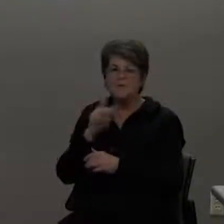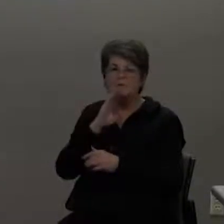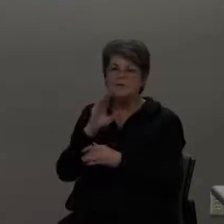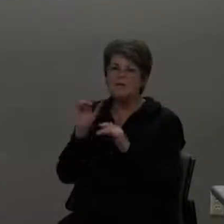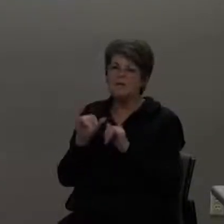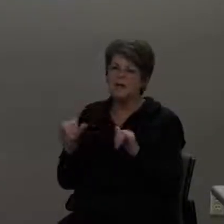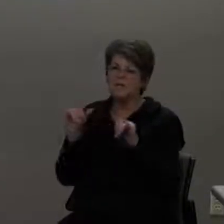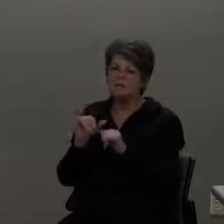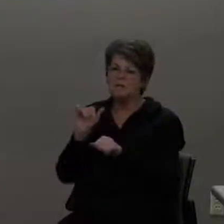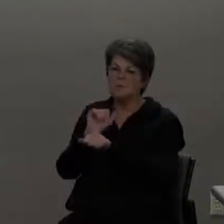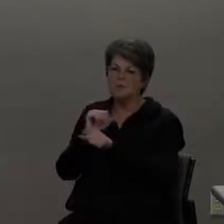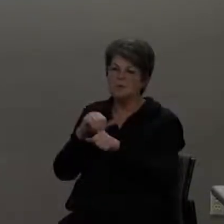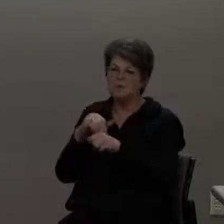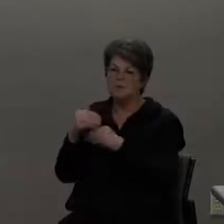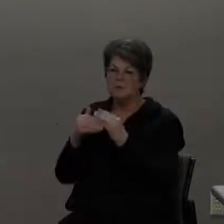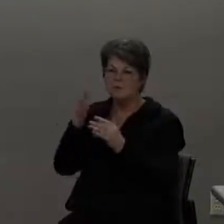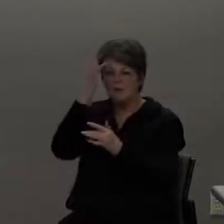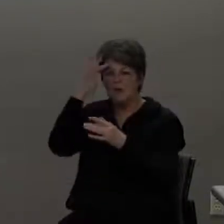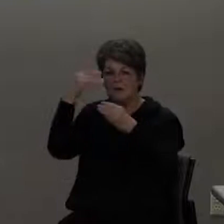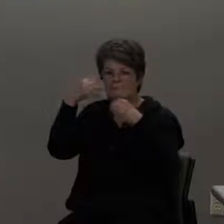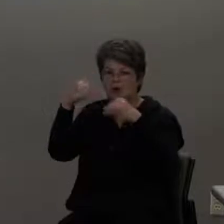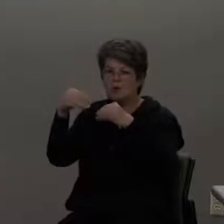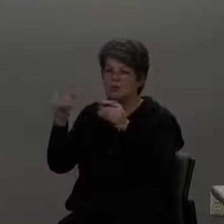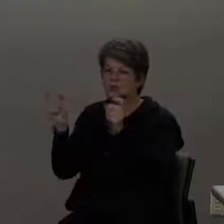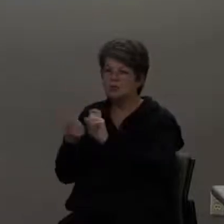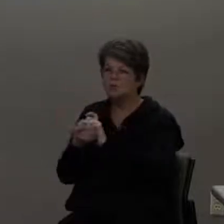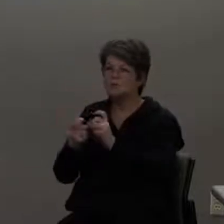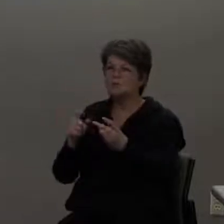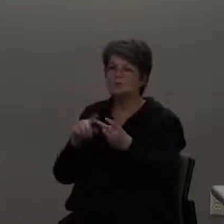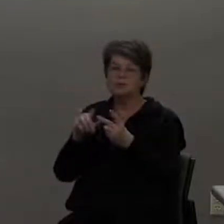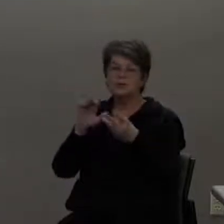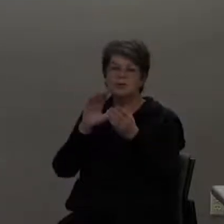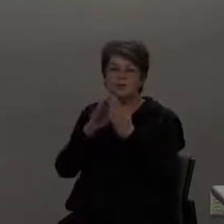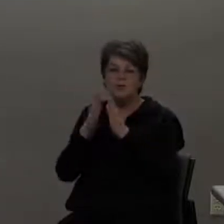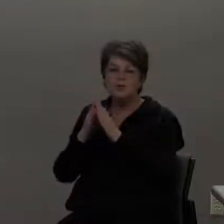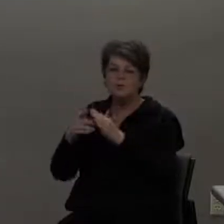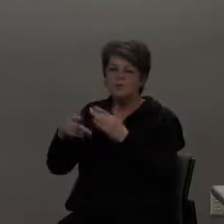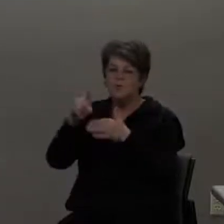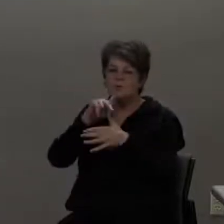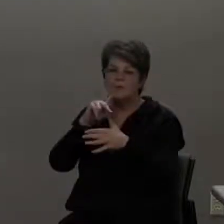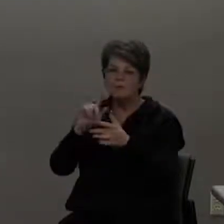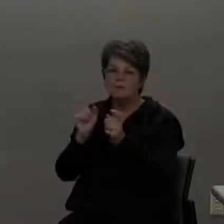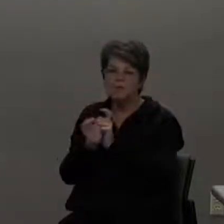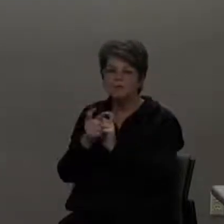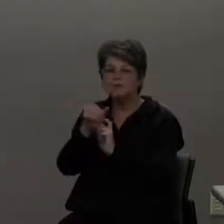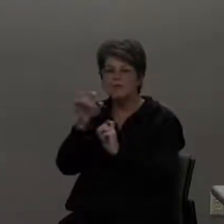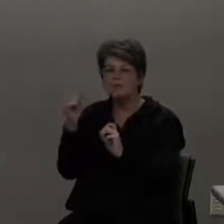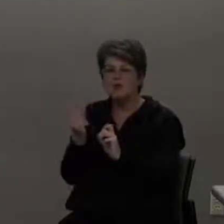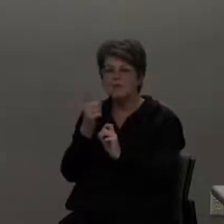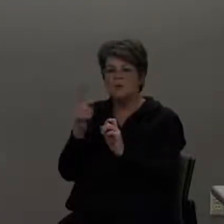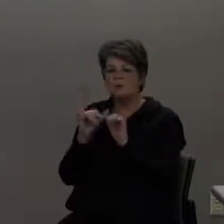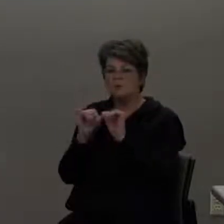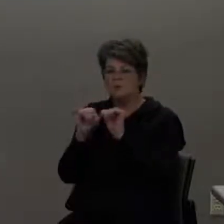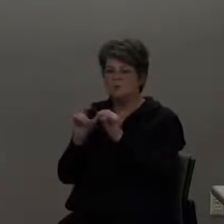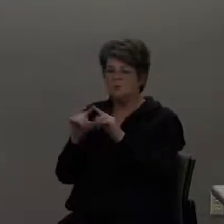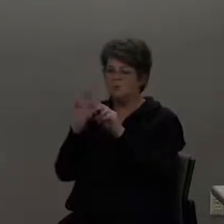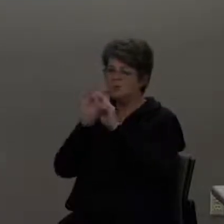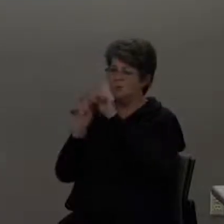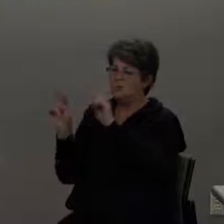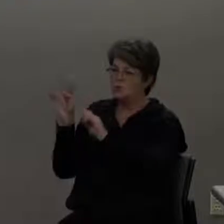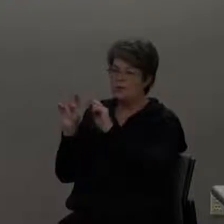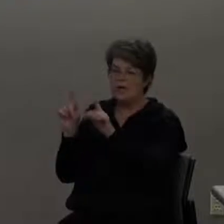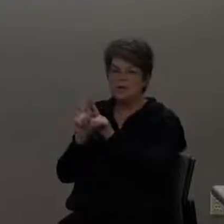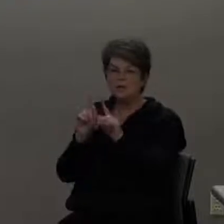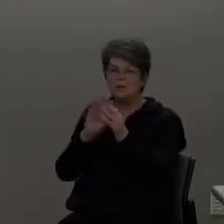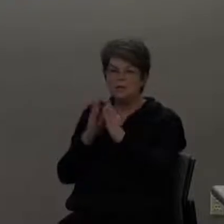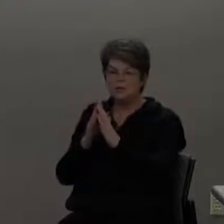constant work in progress, because markets change, communities change, priorities change, and so you have to continue to look at this as a community to make